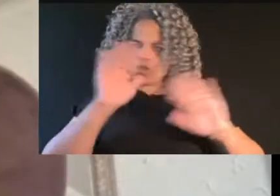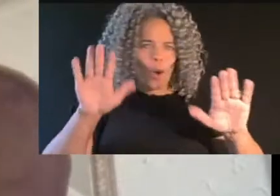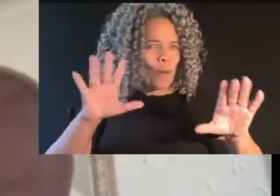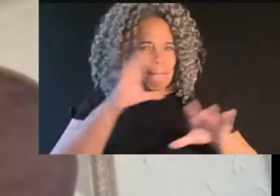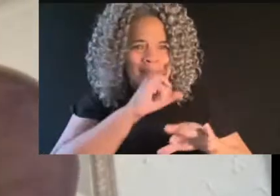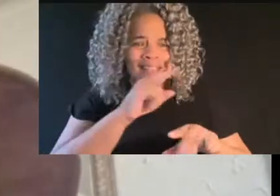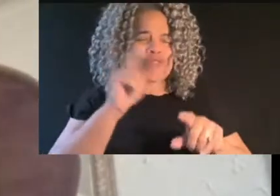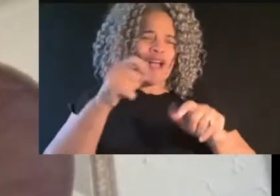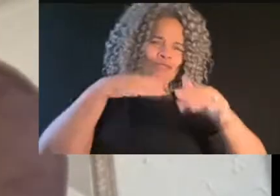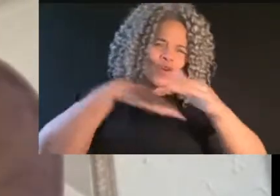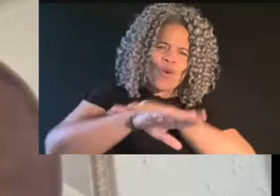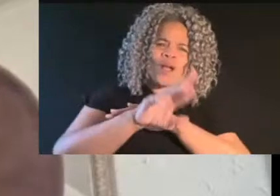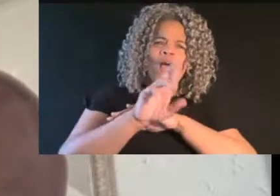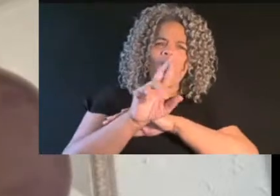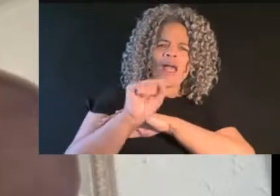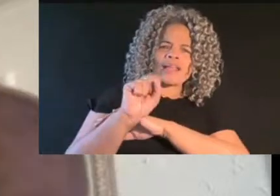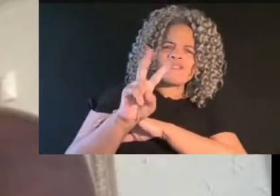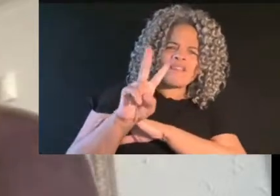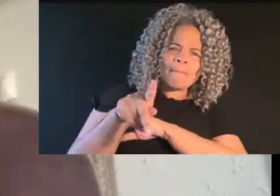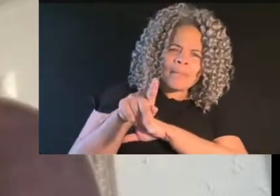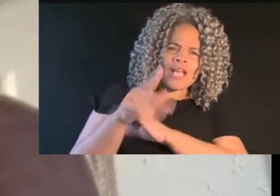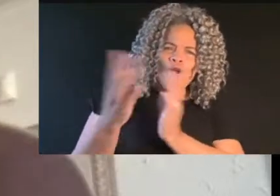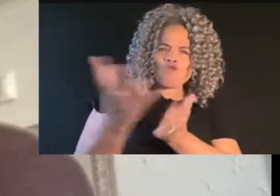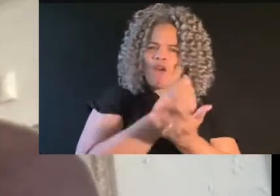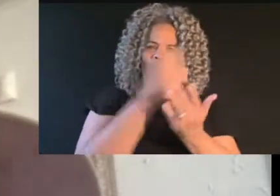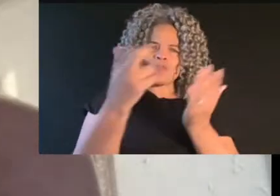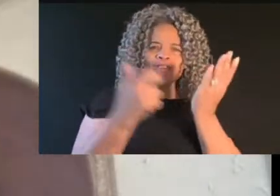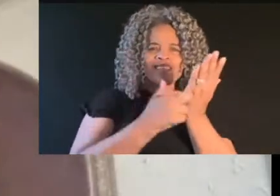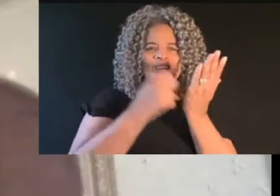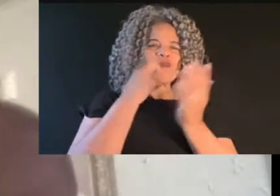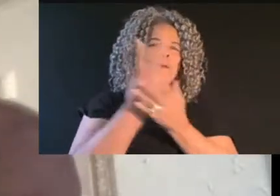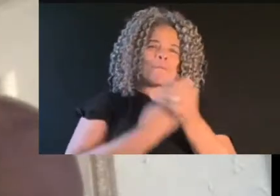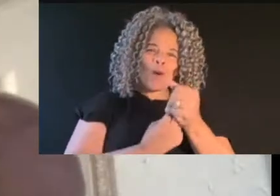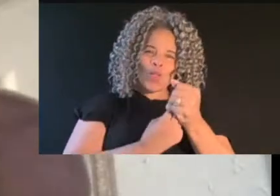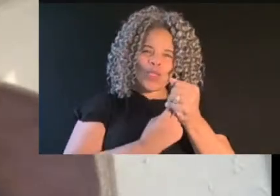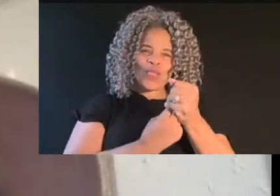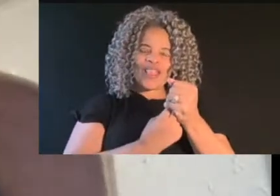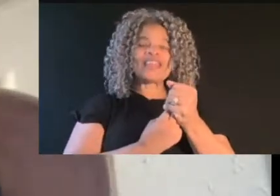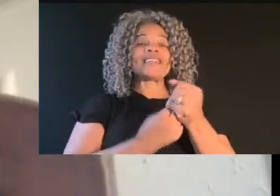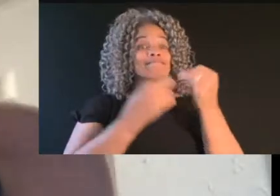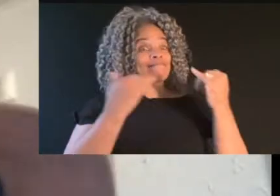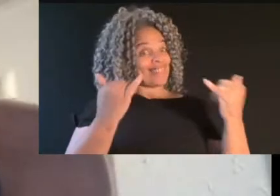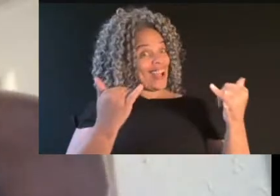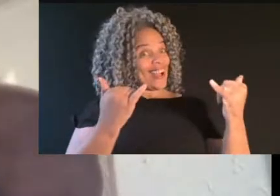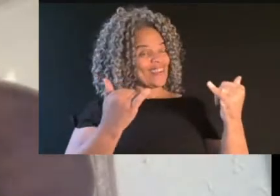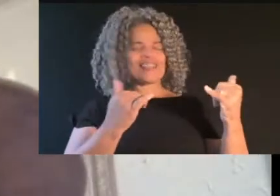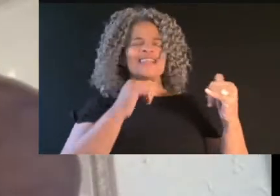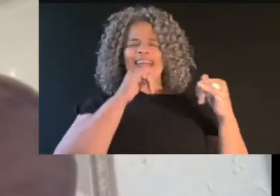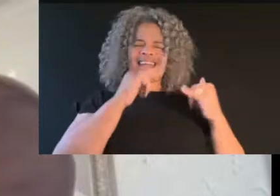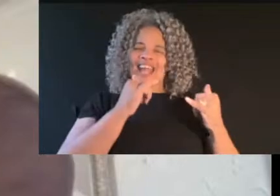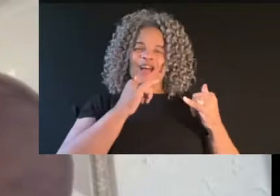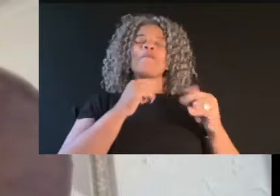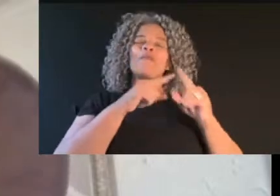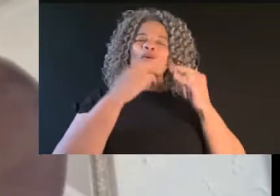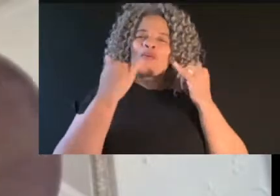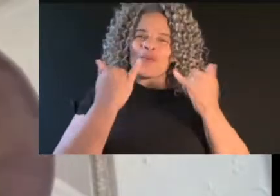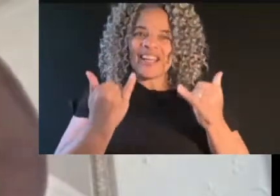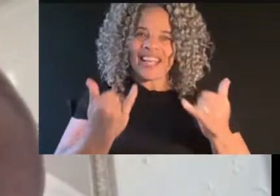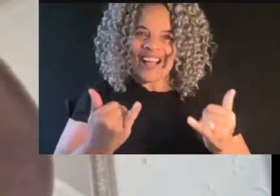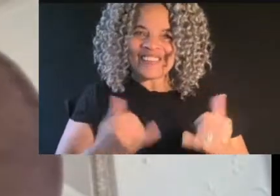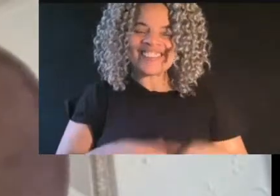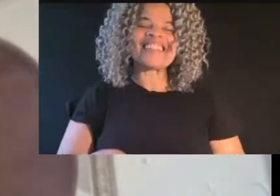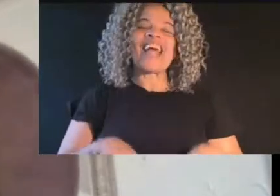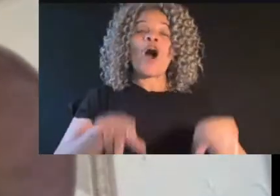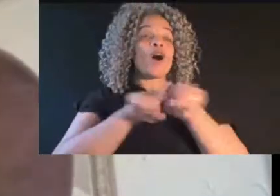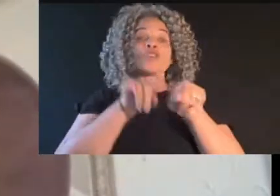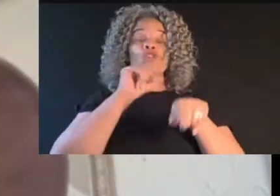in, RSVP, and grab your ticket for both now. Like not now, but right now. Also, don't